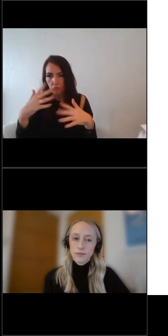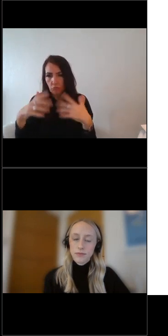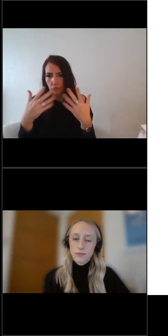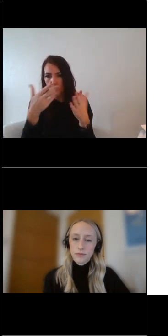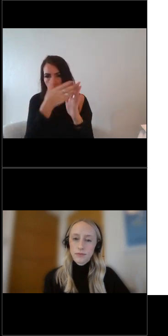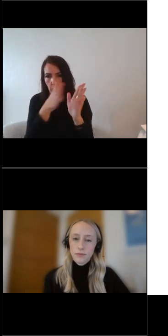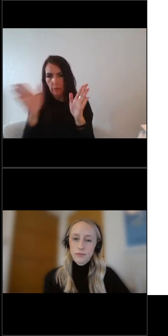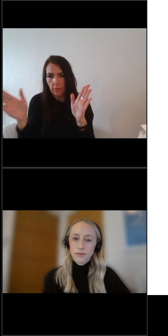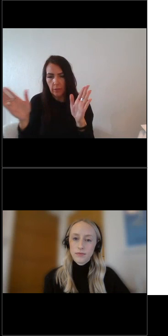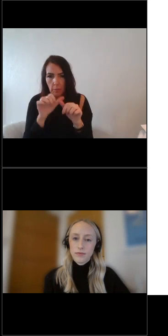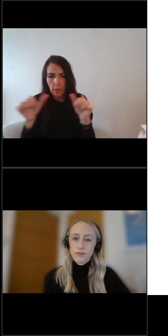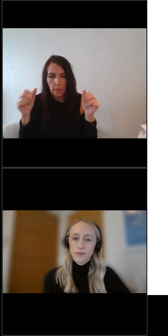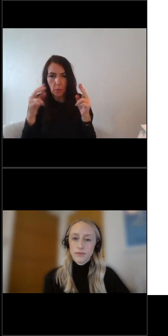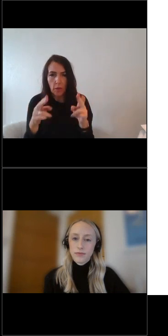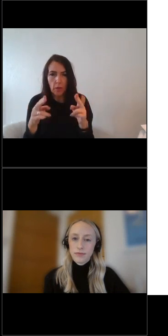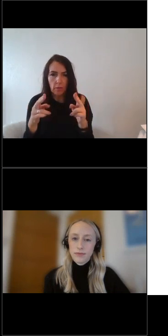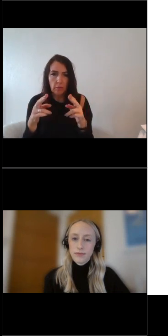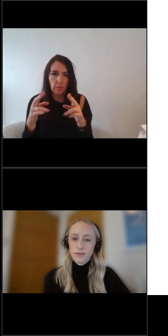better ways of